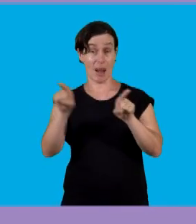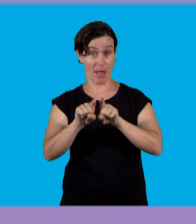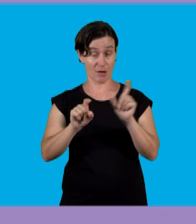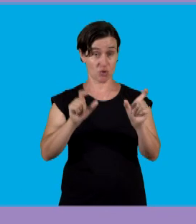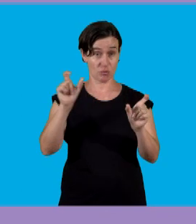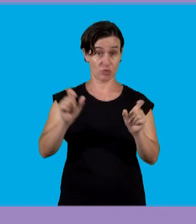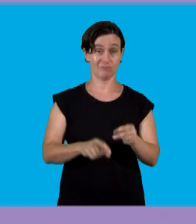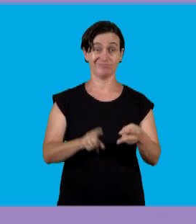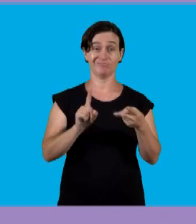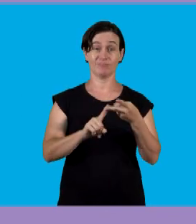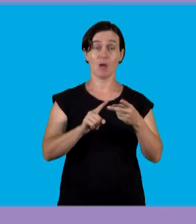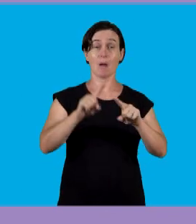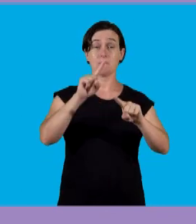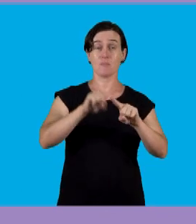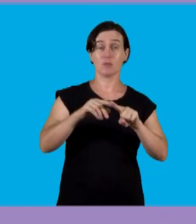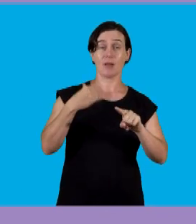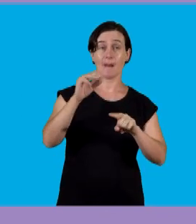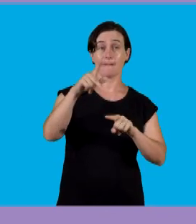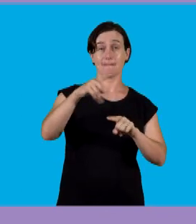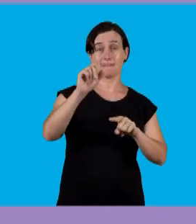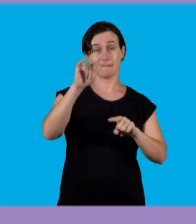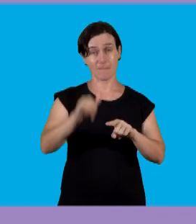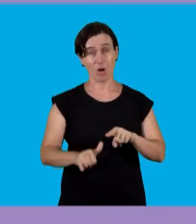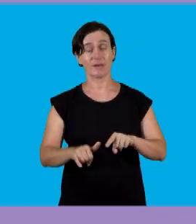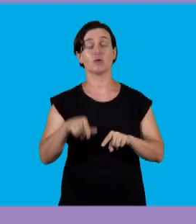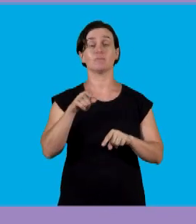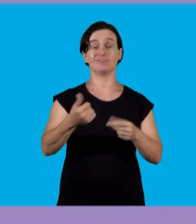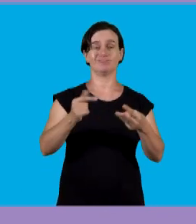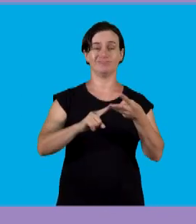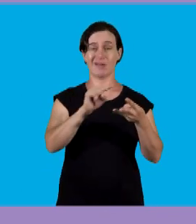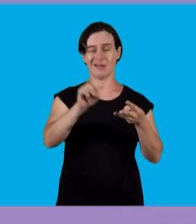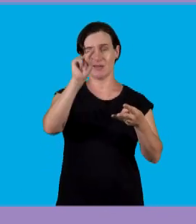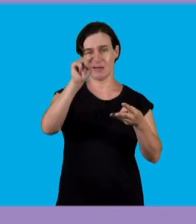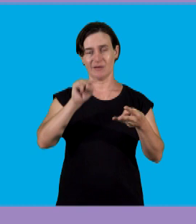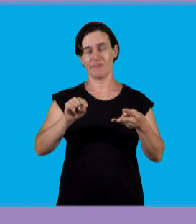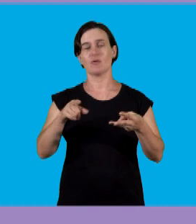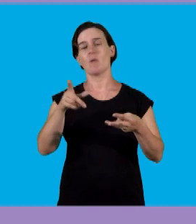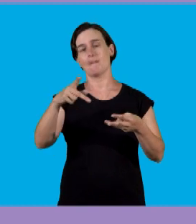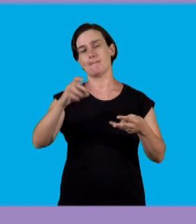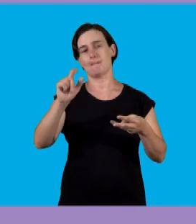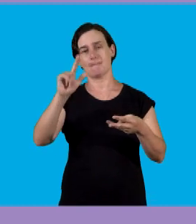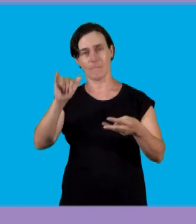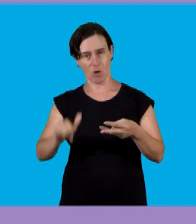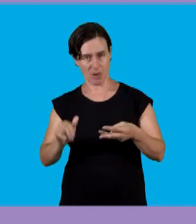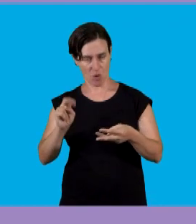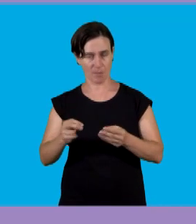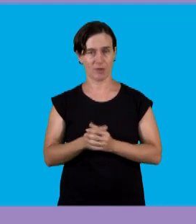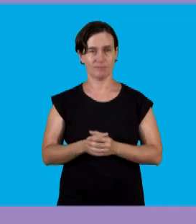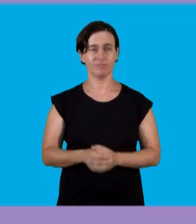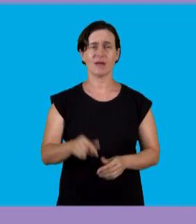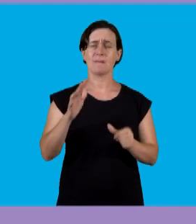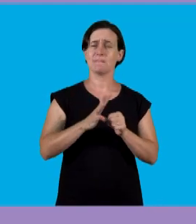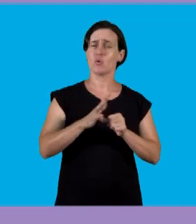terms, the multiplication of polynomials, and the division of polynomials. Looking at